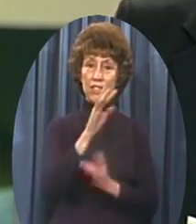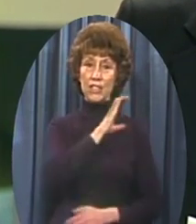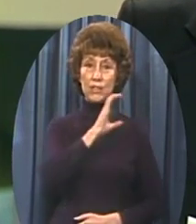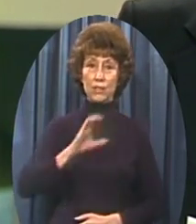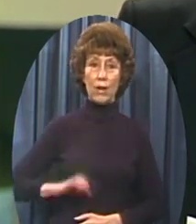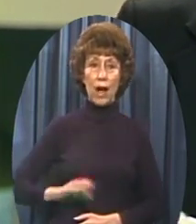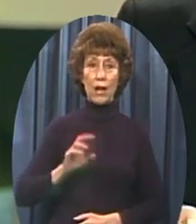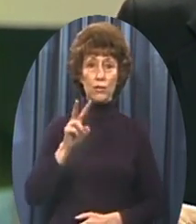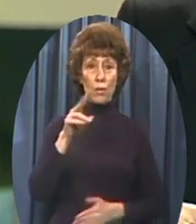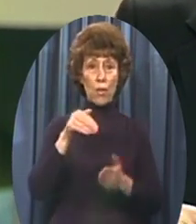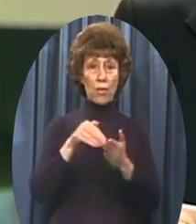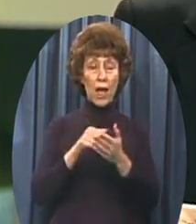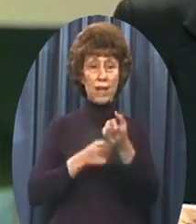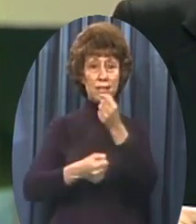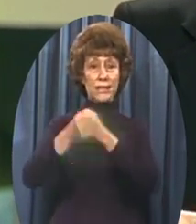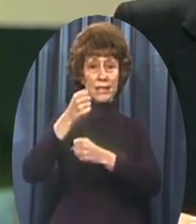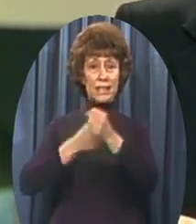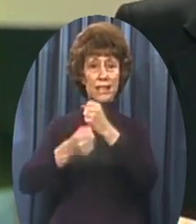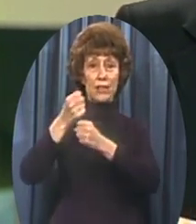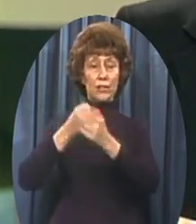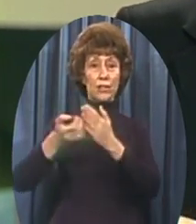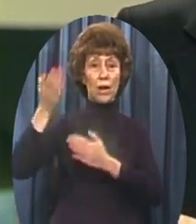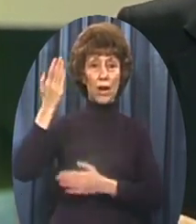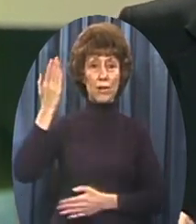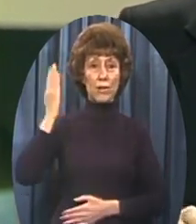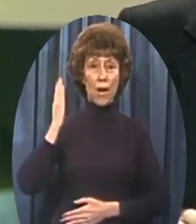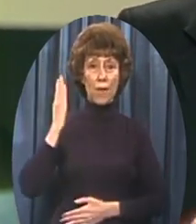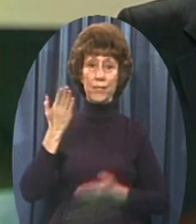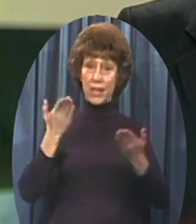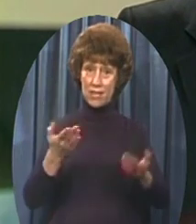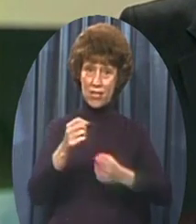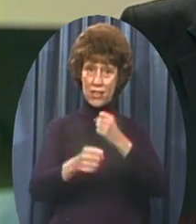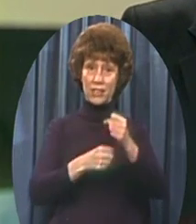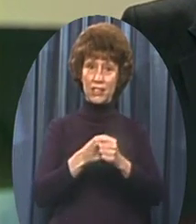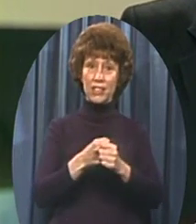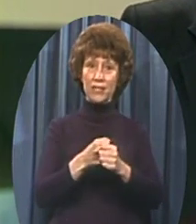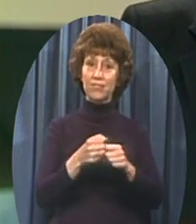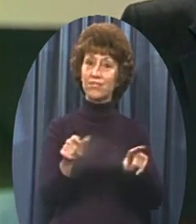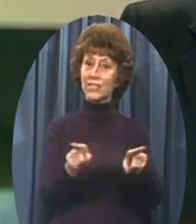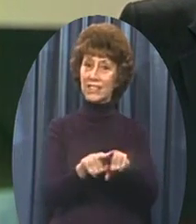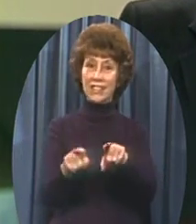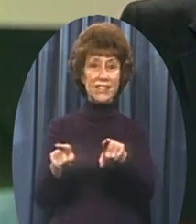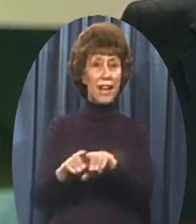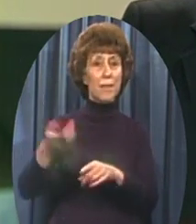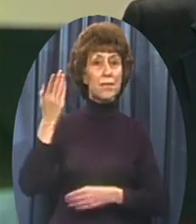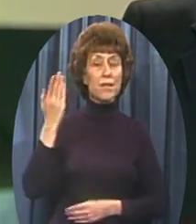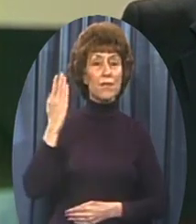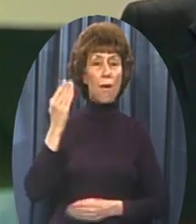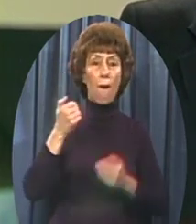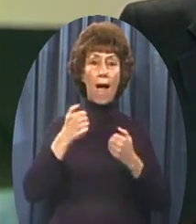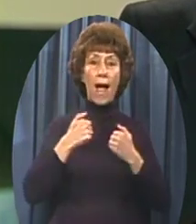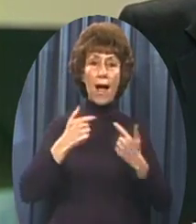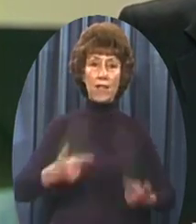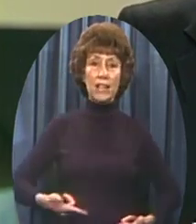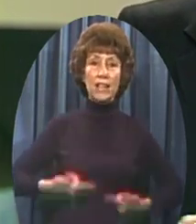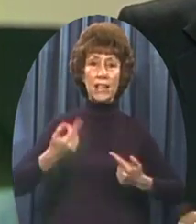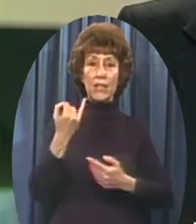this year give the performance of the Living Christmas Tree. You want to be here. The